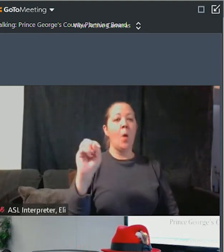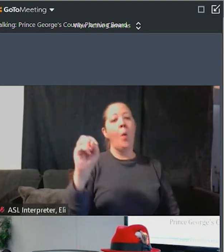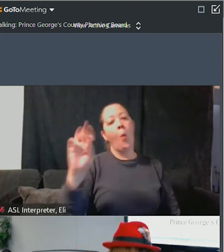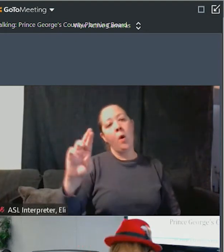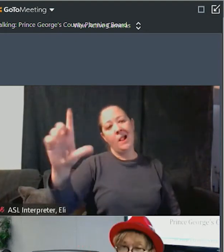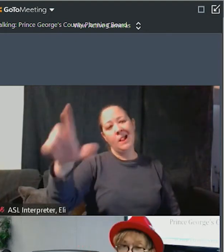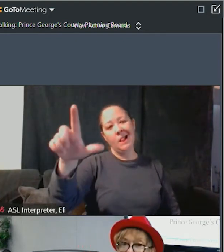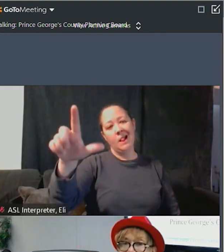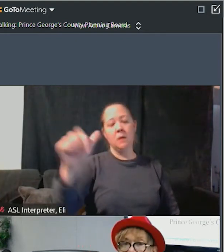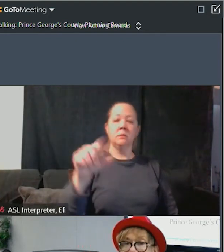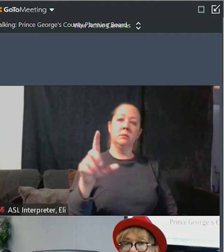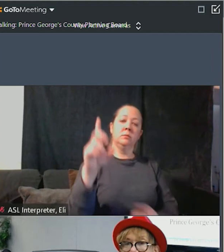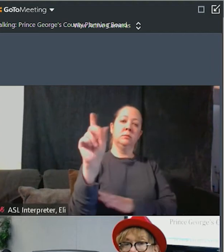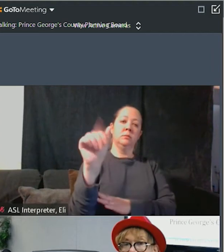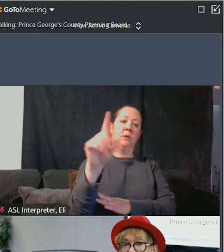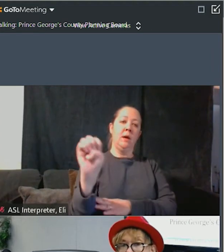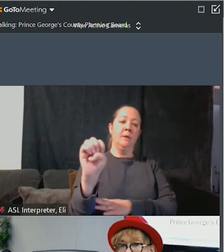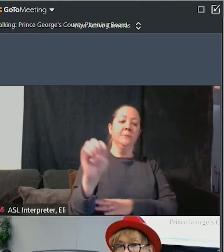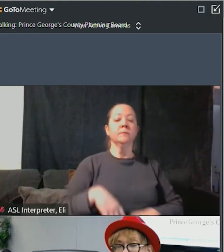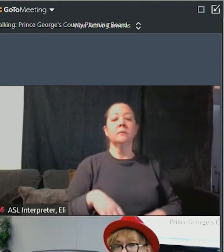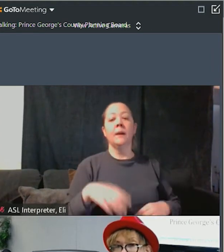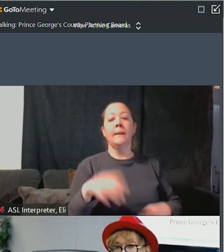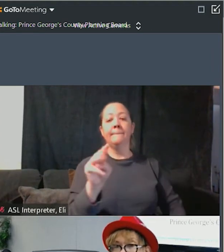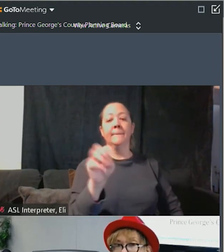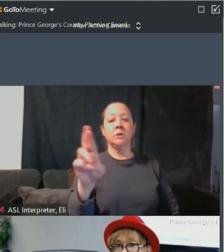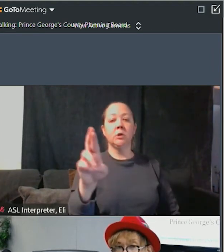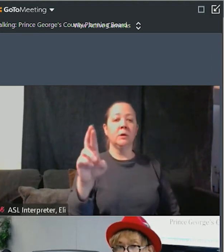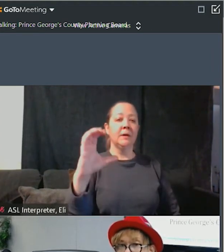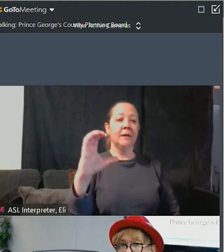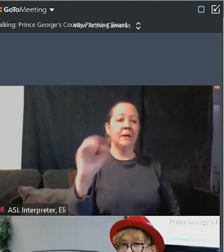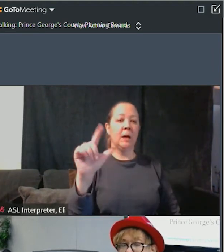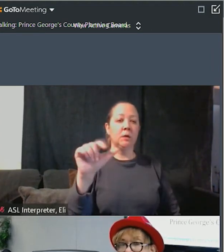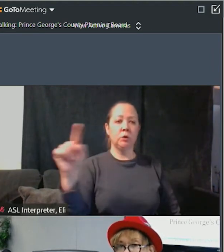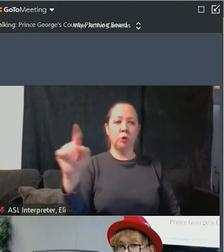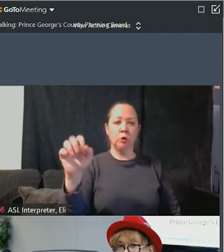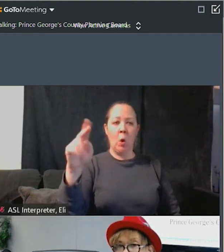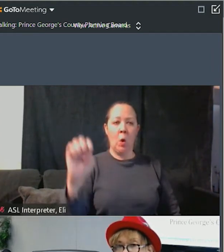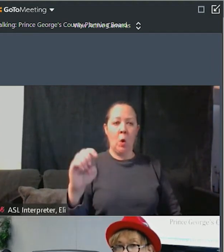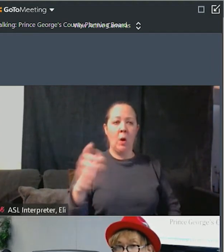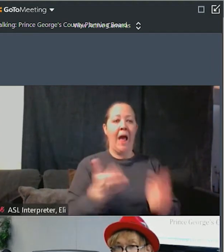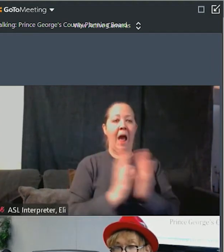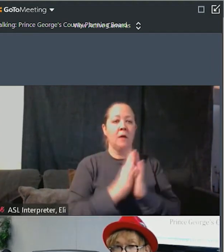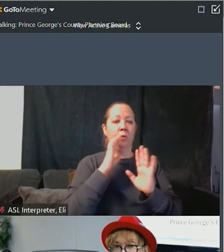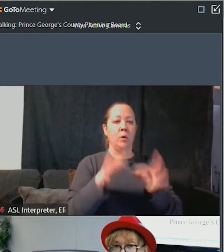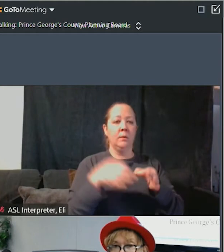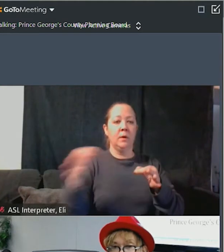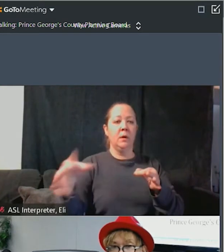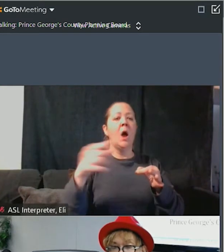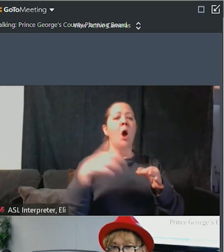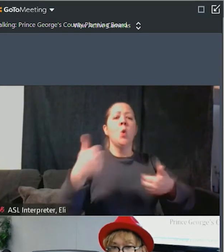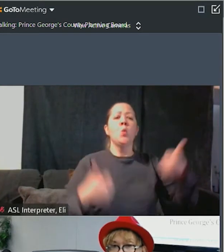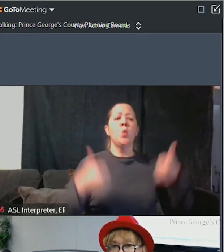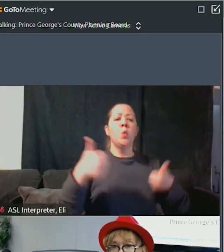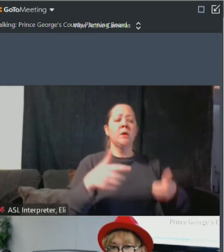for a continuance. Did his request overlap with the counties, or which came first?